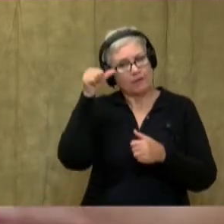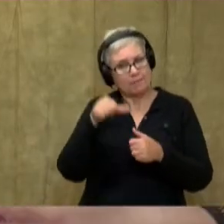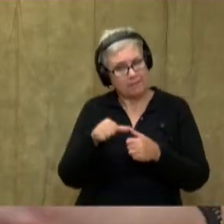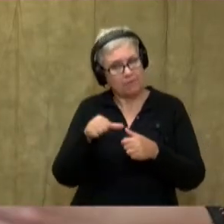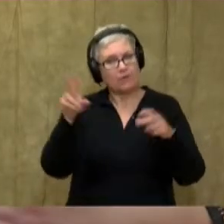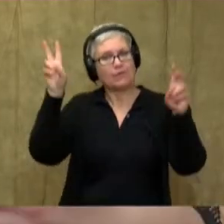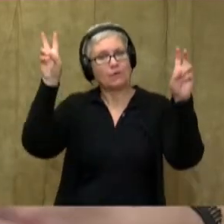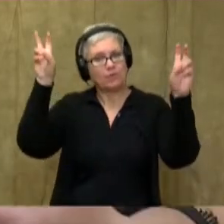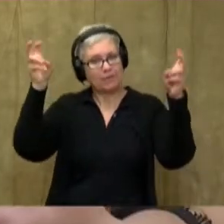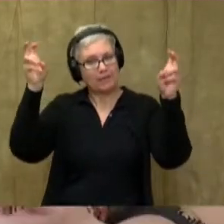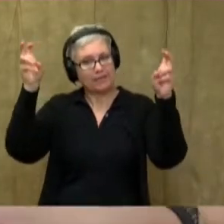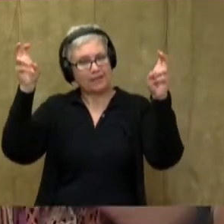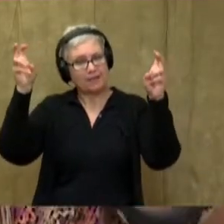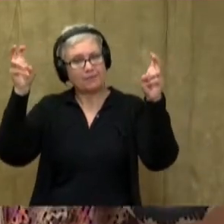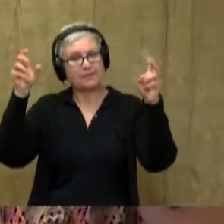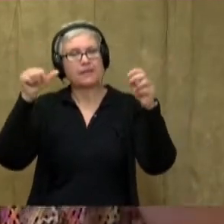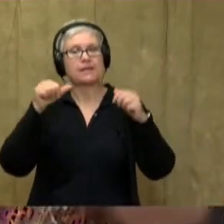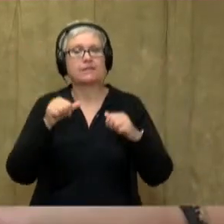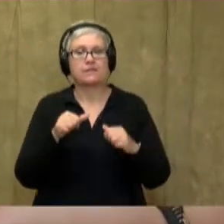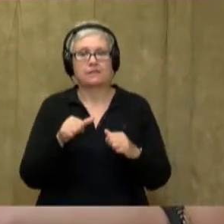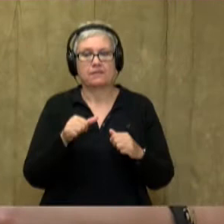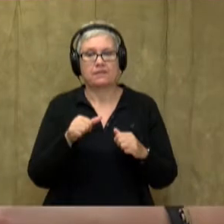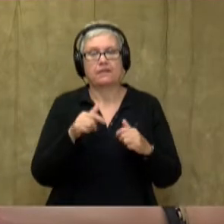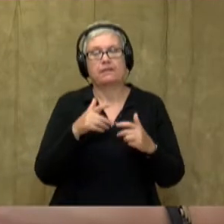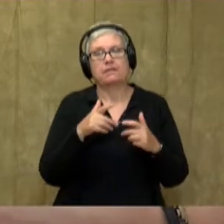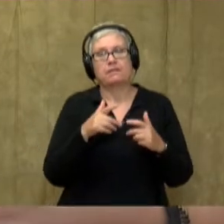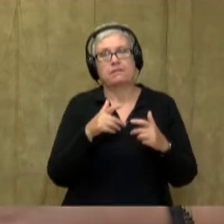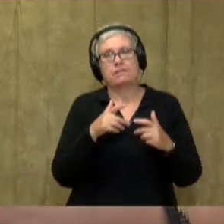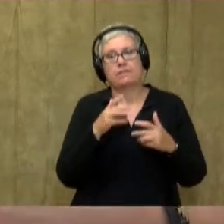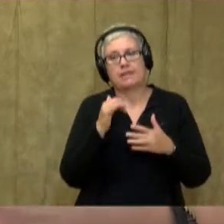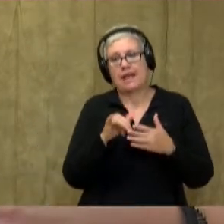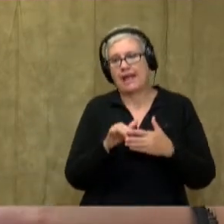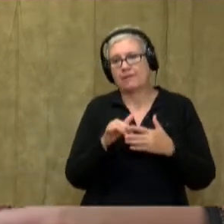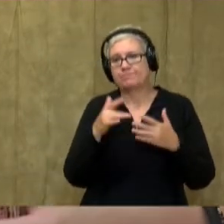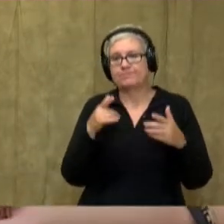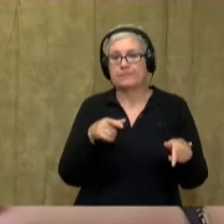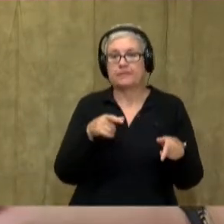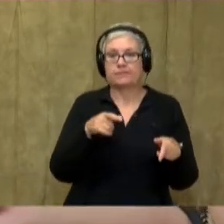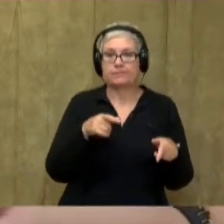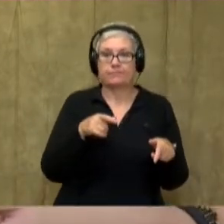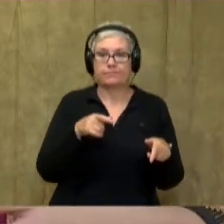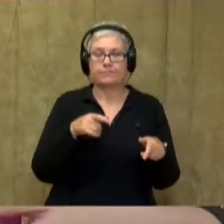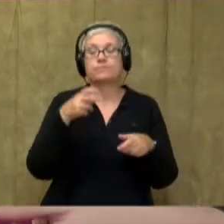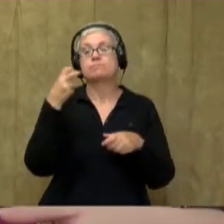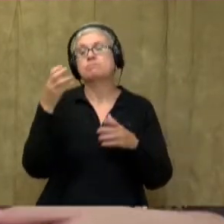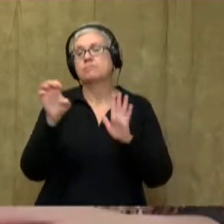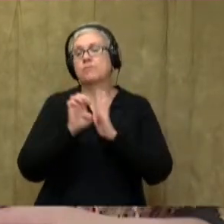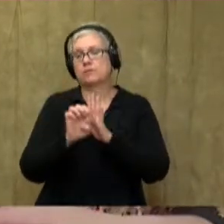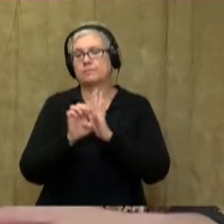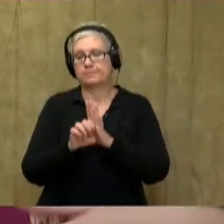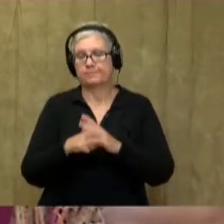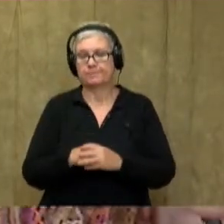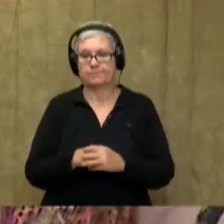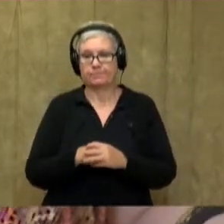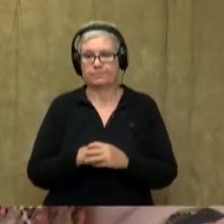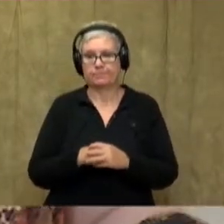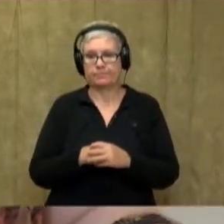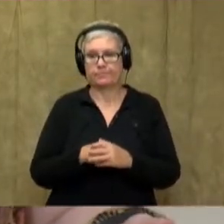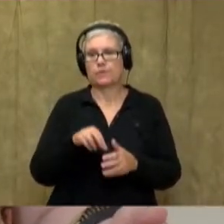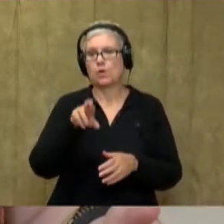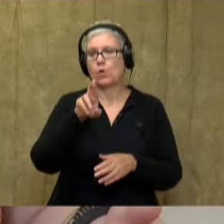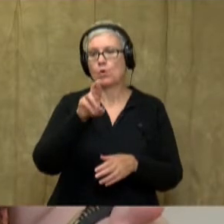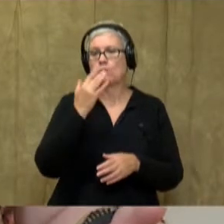sadly, people do disagree even though they shouldn't. For example, it's hard to argue,